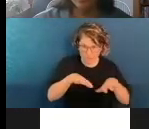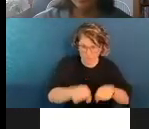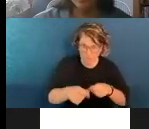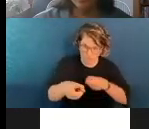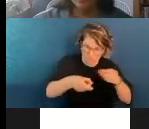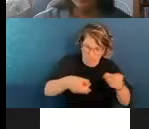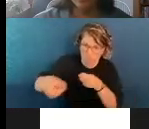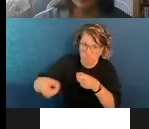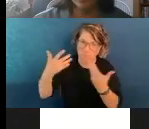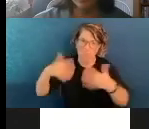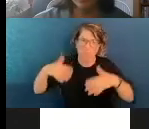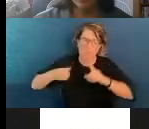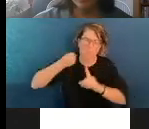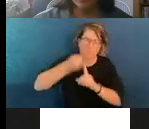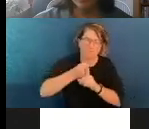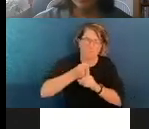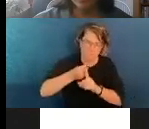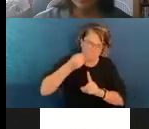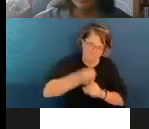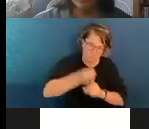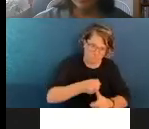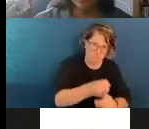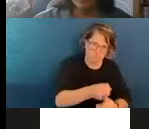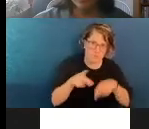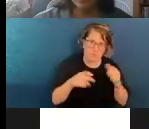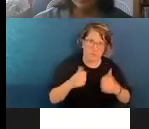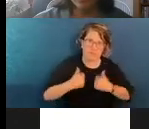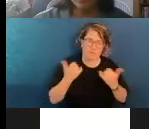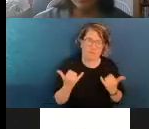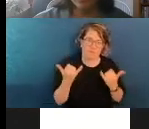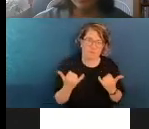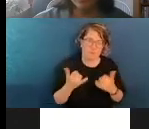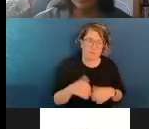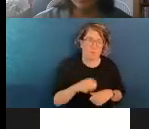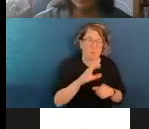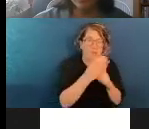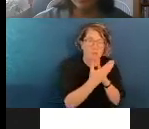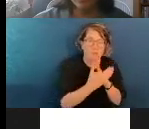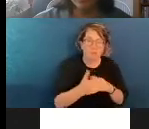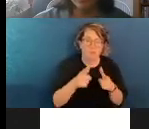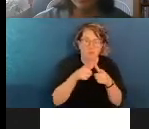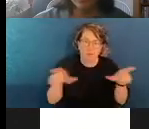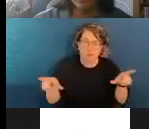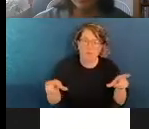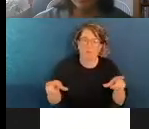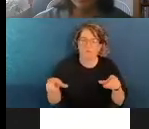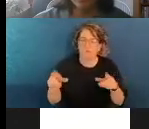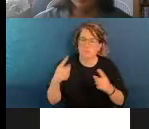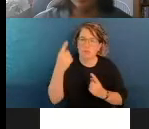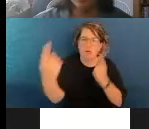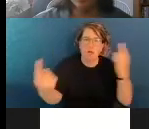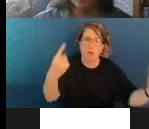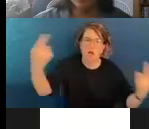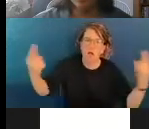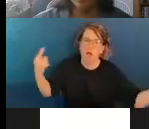larger burden of ill health, loss of language and culture, dislocation, and